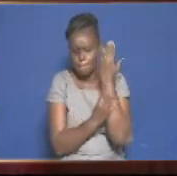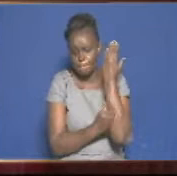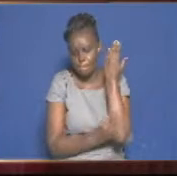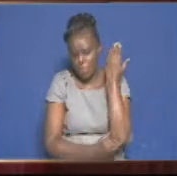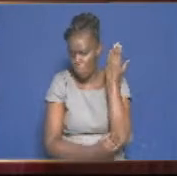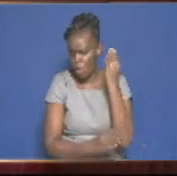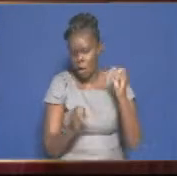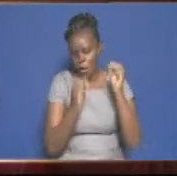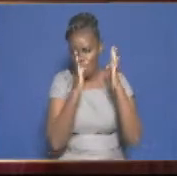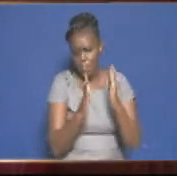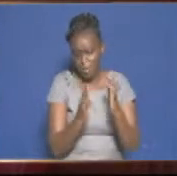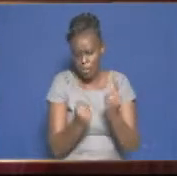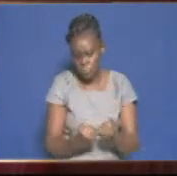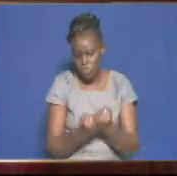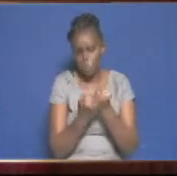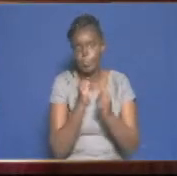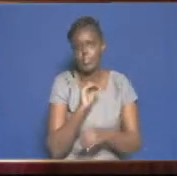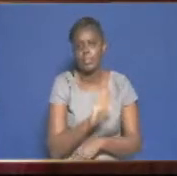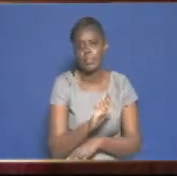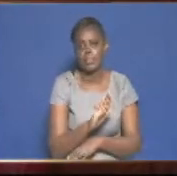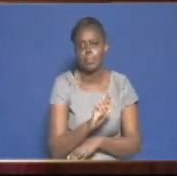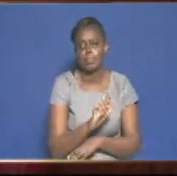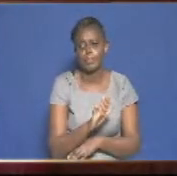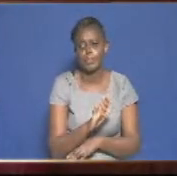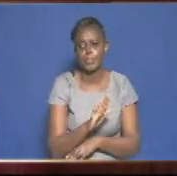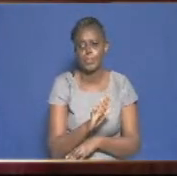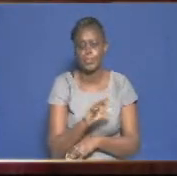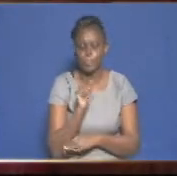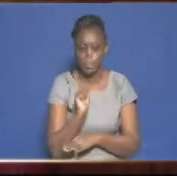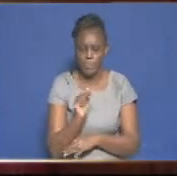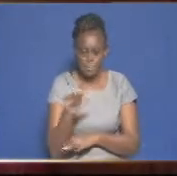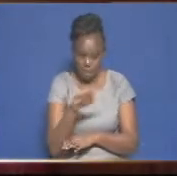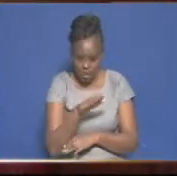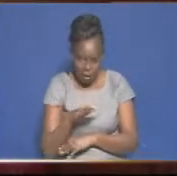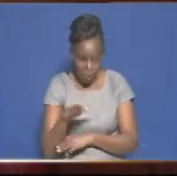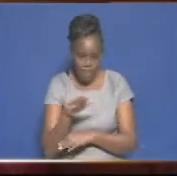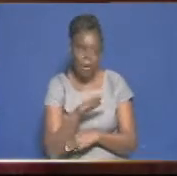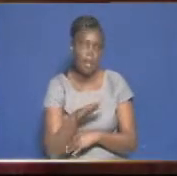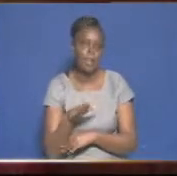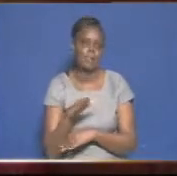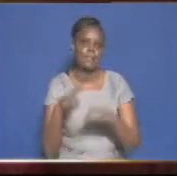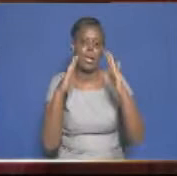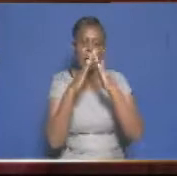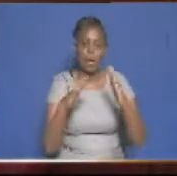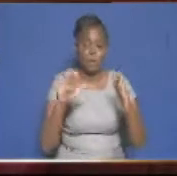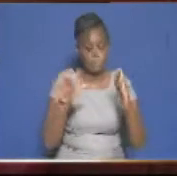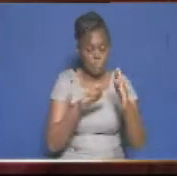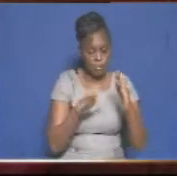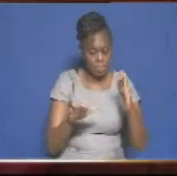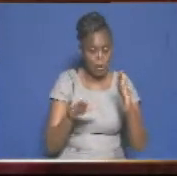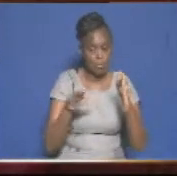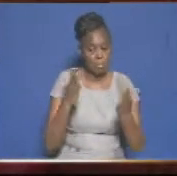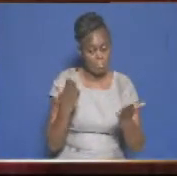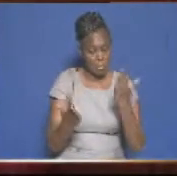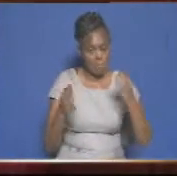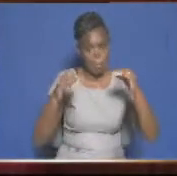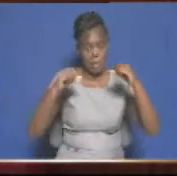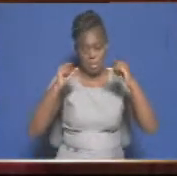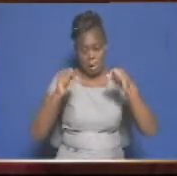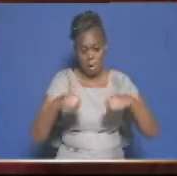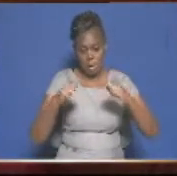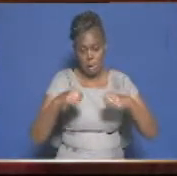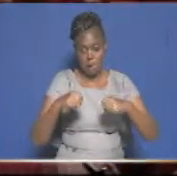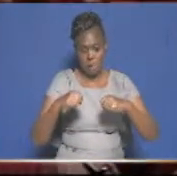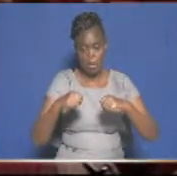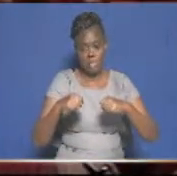no one to hold their hand, Mr. Speaker. This is an area, Mr. Speaker, this House maybe should resolve to see